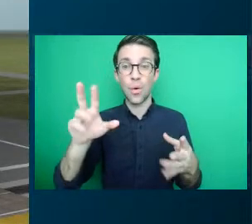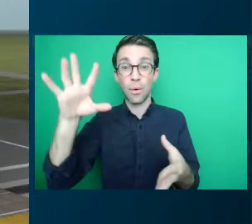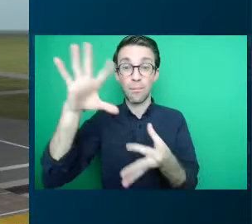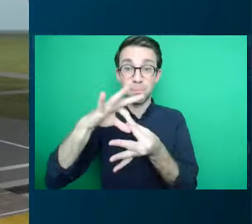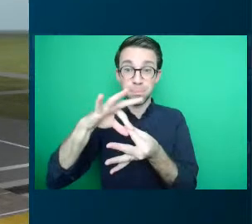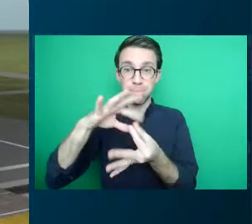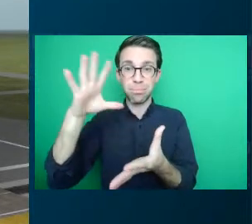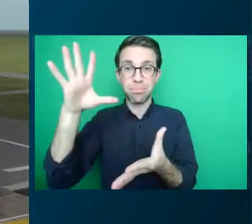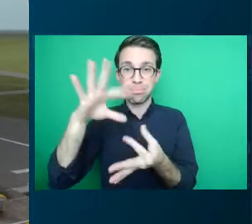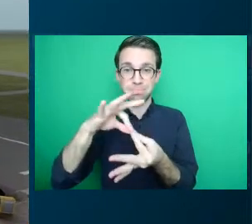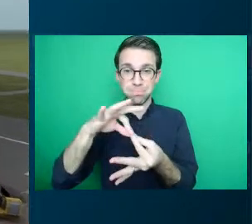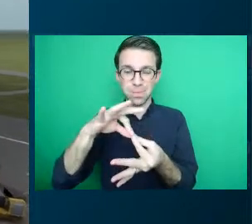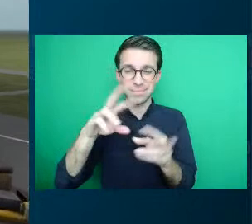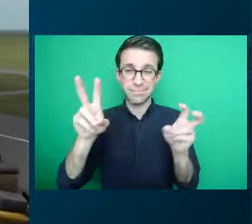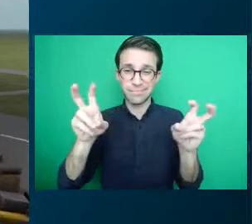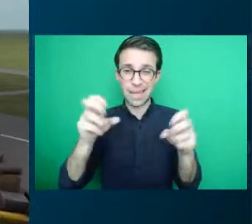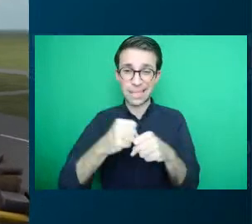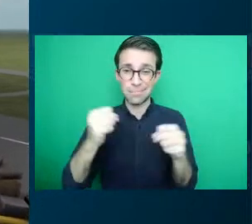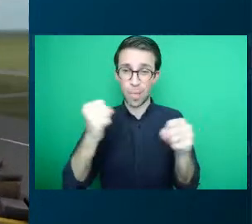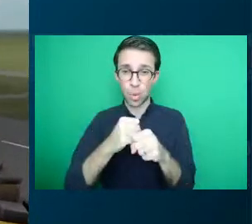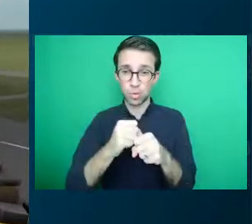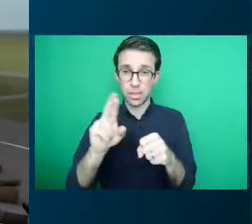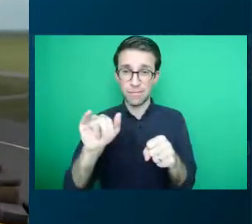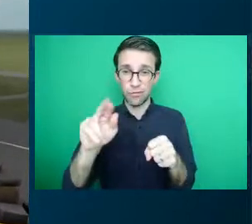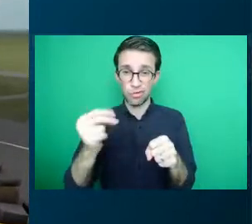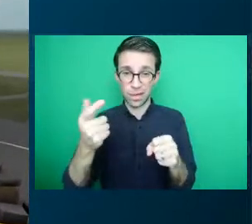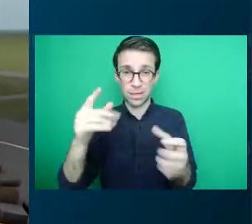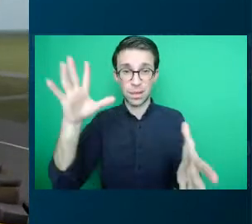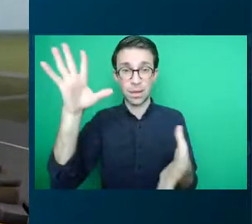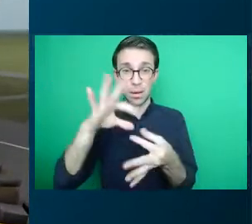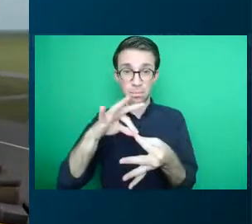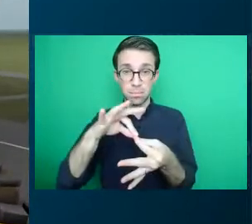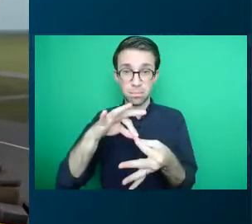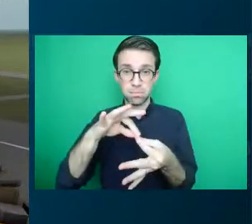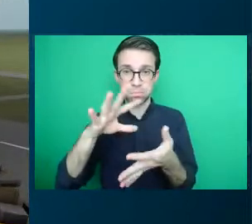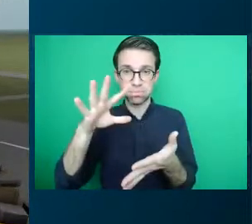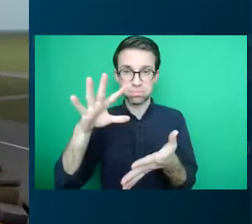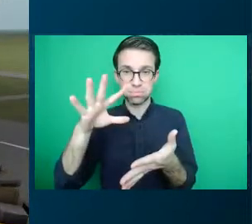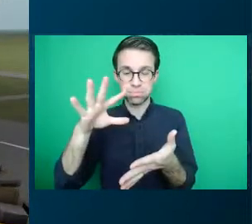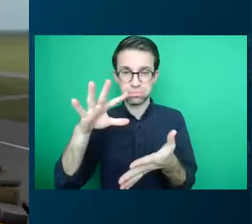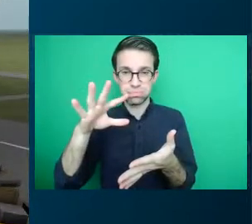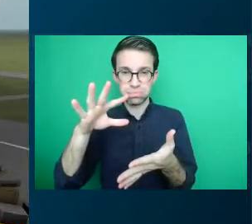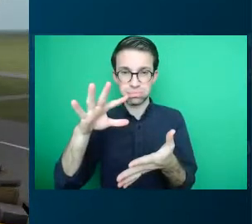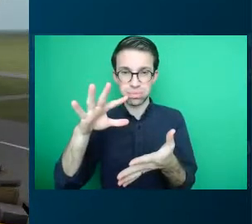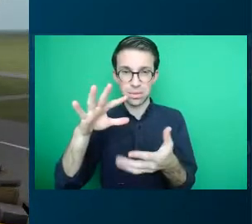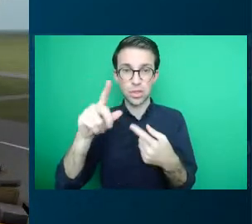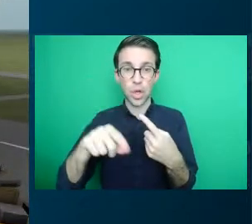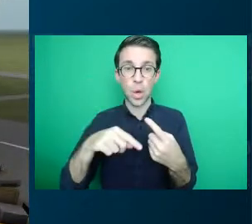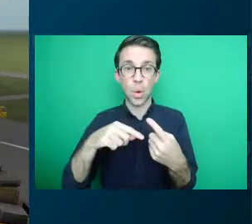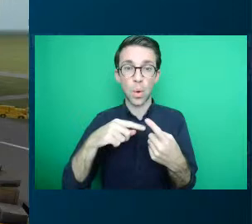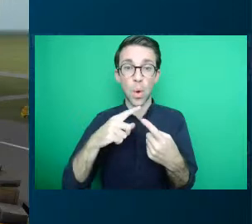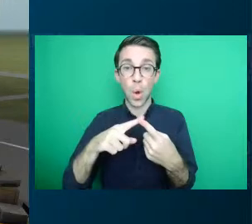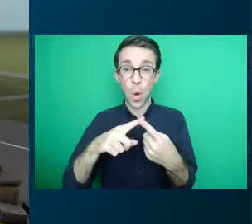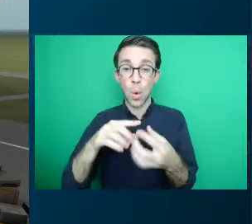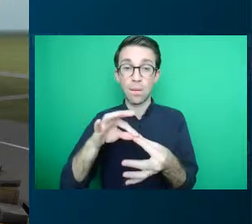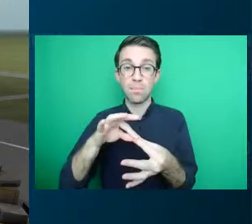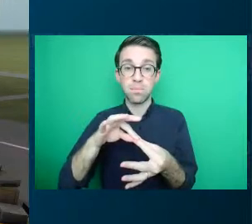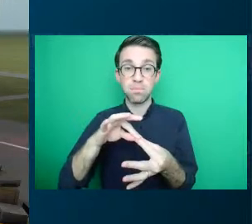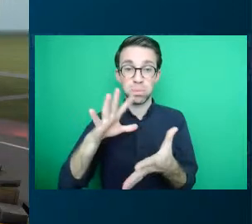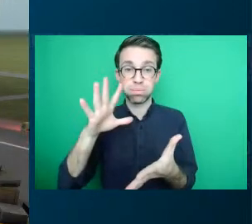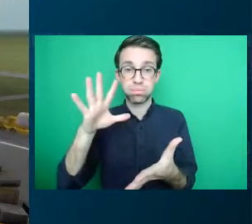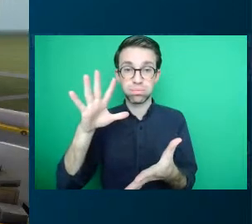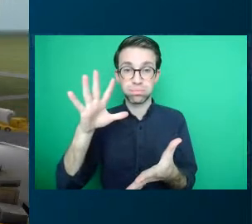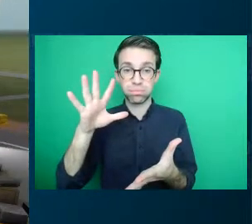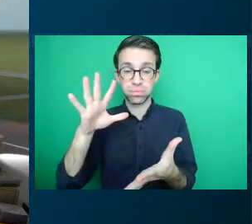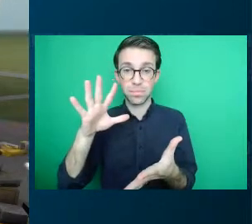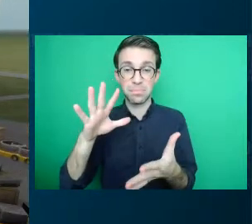rings, and they'll allow me to separate different parts of the rocket. So when I fire those explosives, it's going to